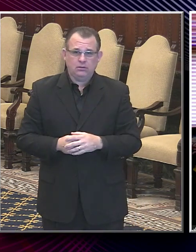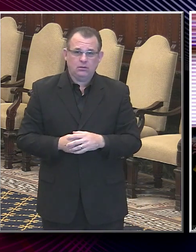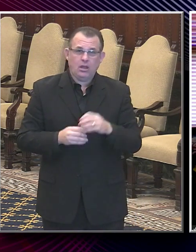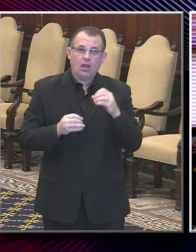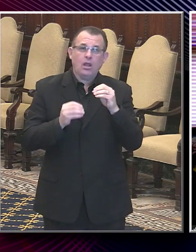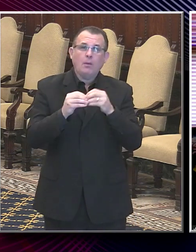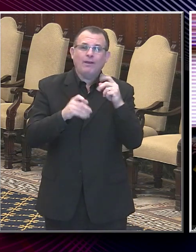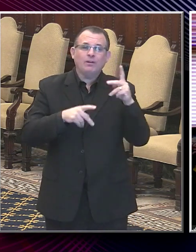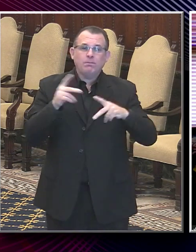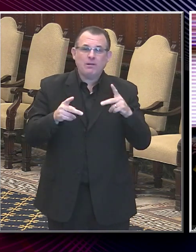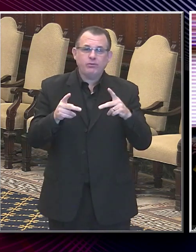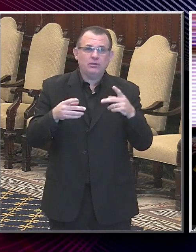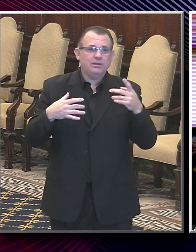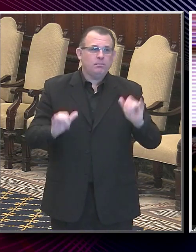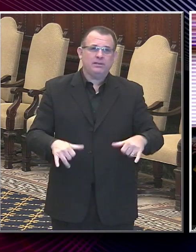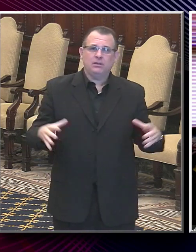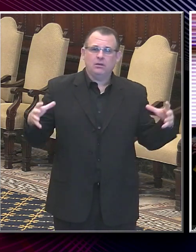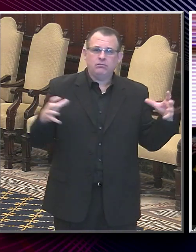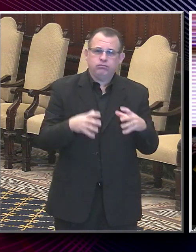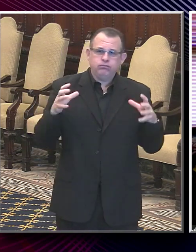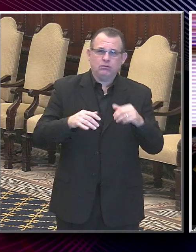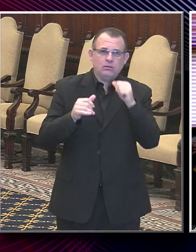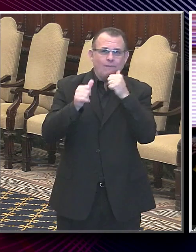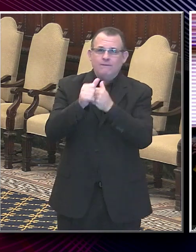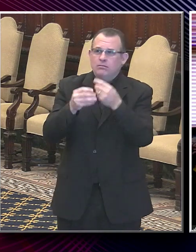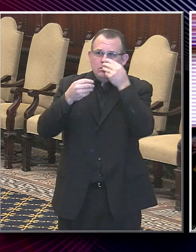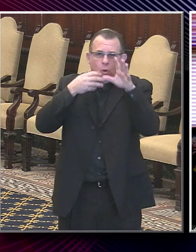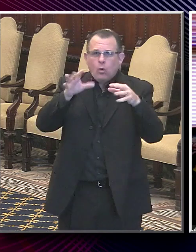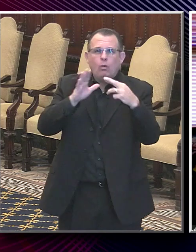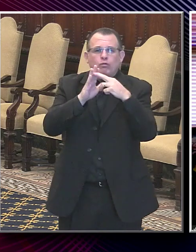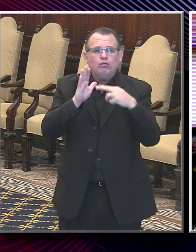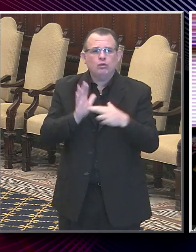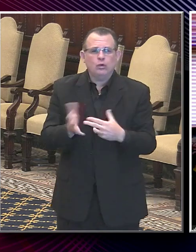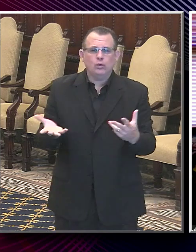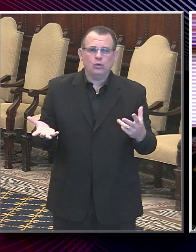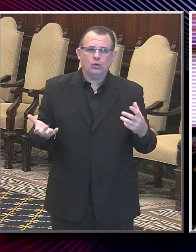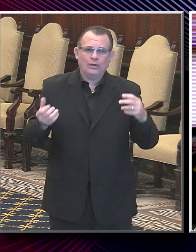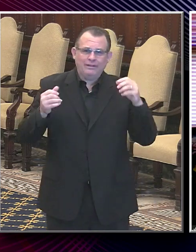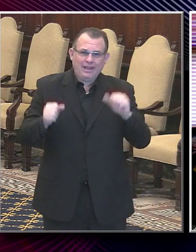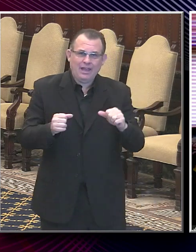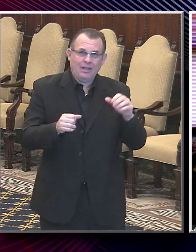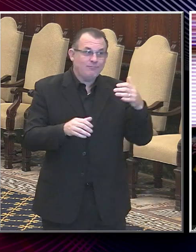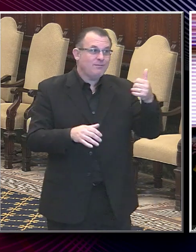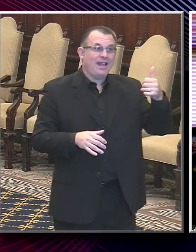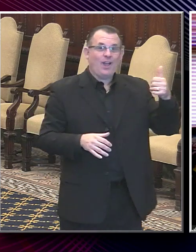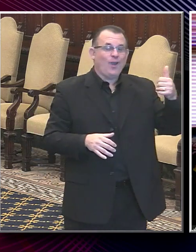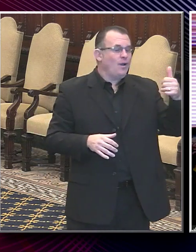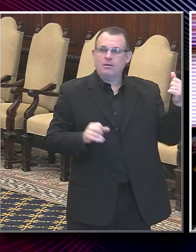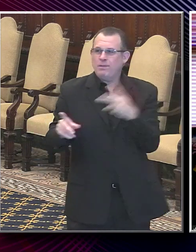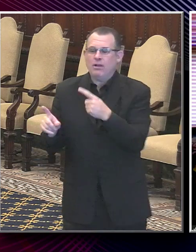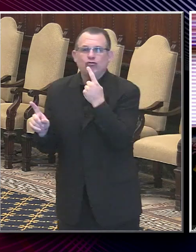flaunting the reality, we could possibly wind up back in the red again, which is no one wants to be.